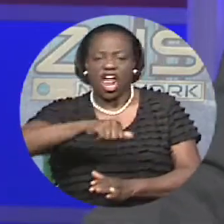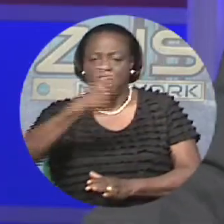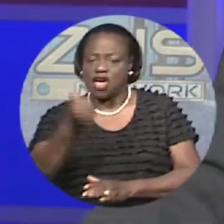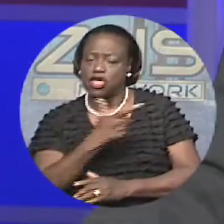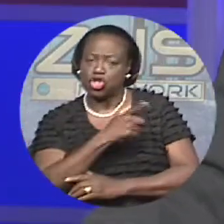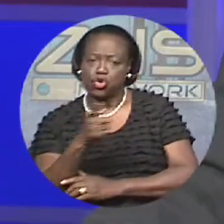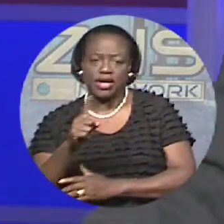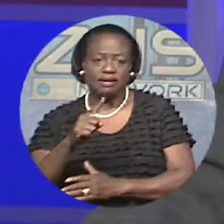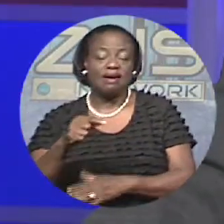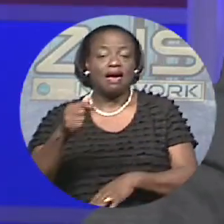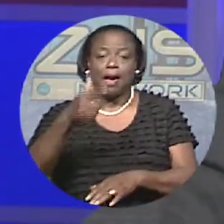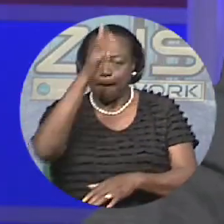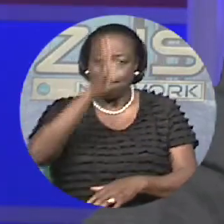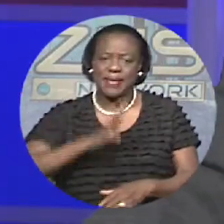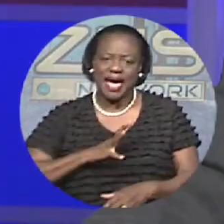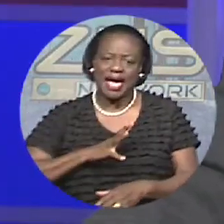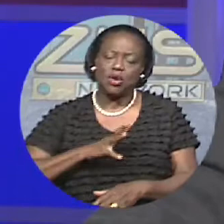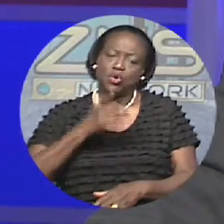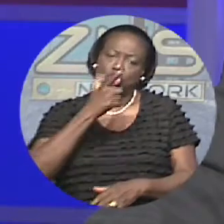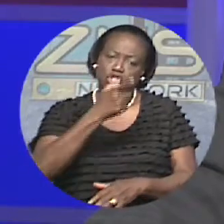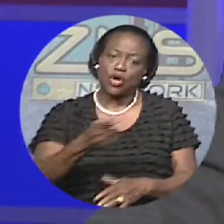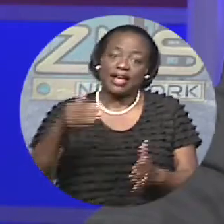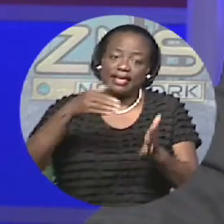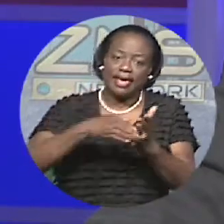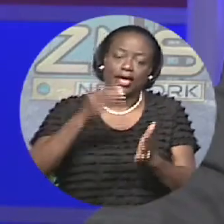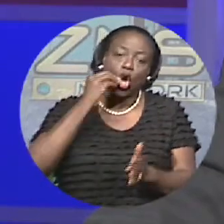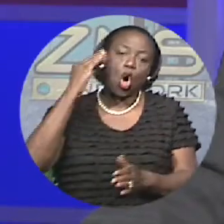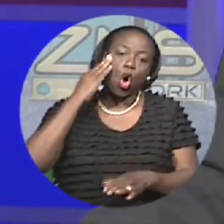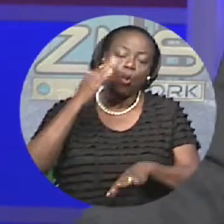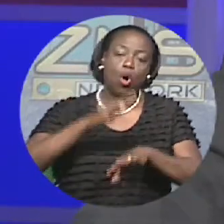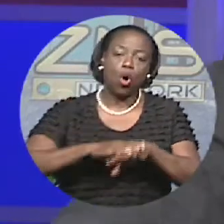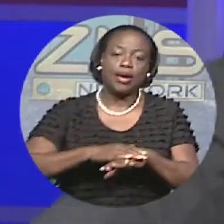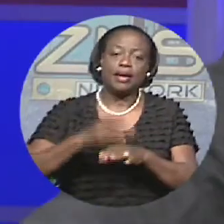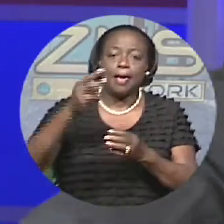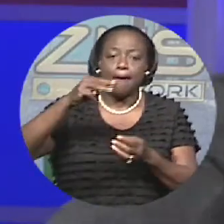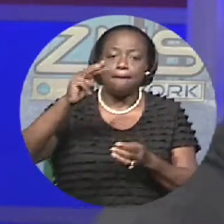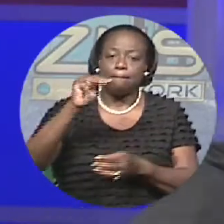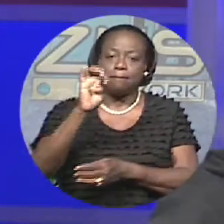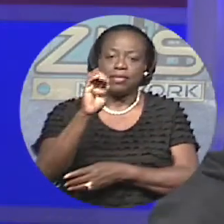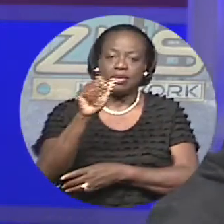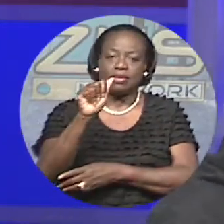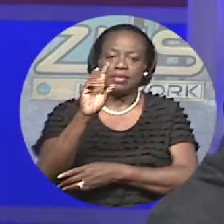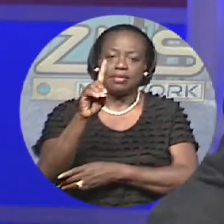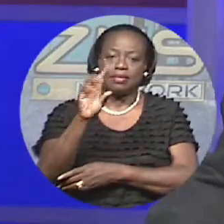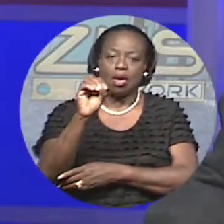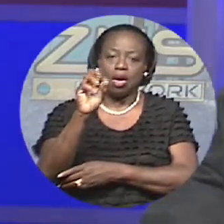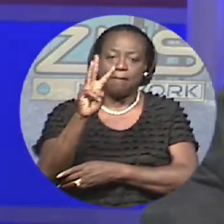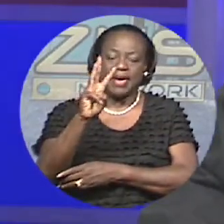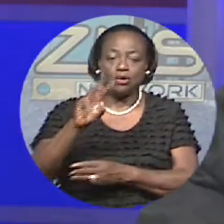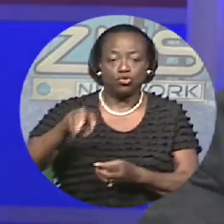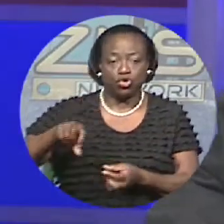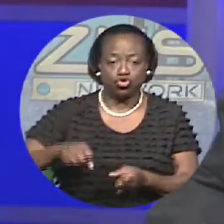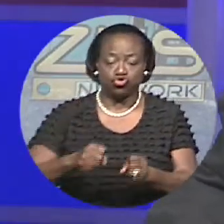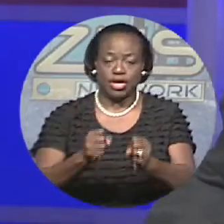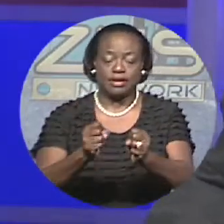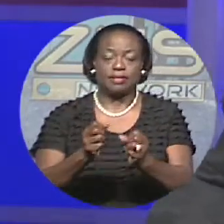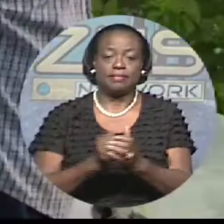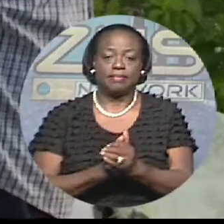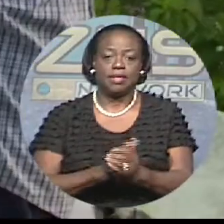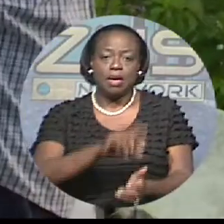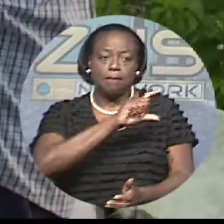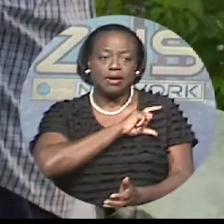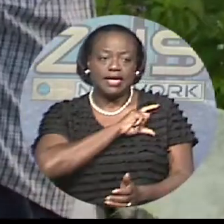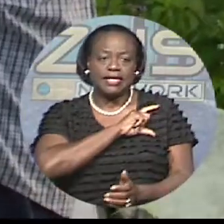time, a man was shot execution style in a home on Meadow Street. We get that story tonight from Jared Higgs. Police